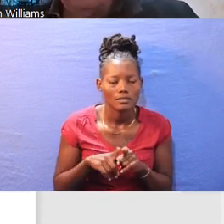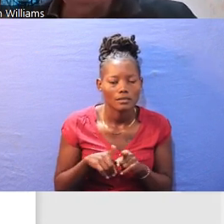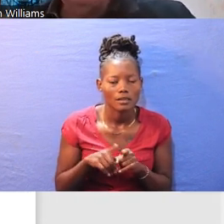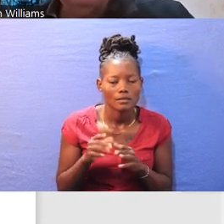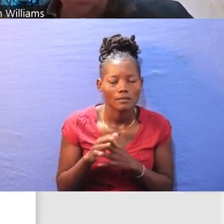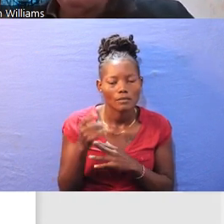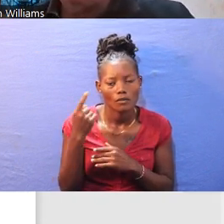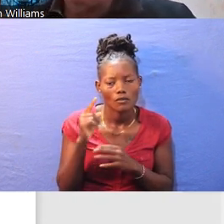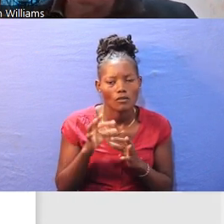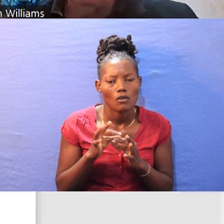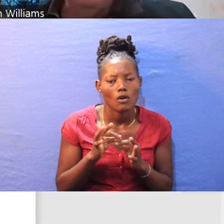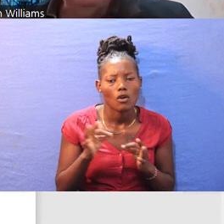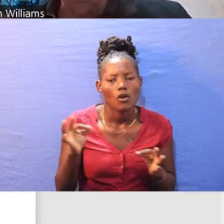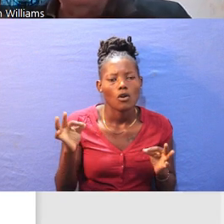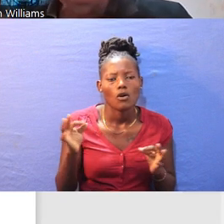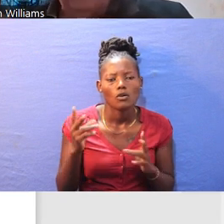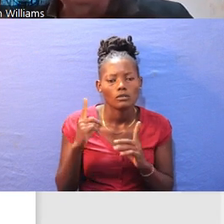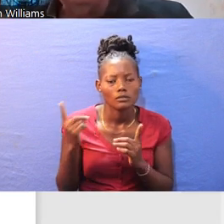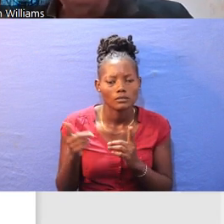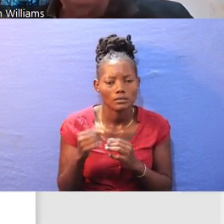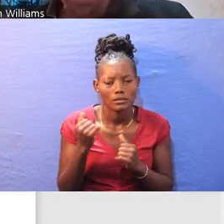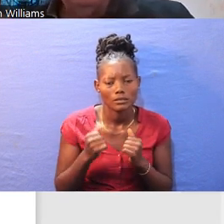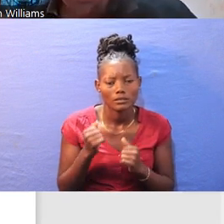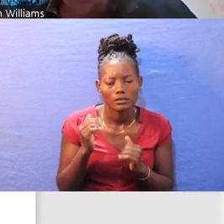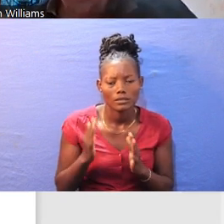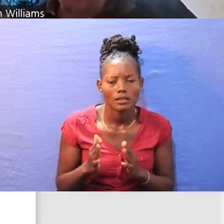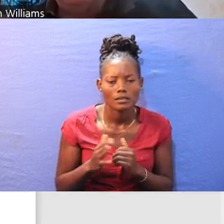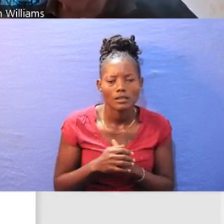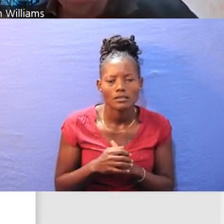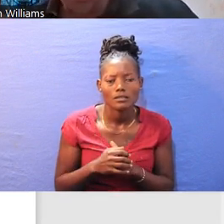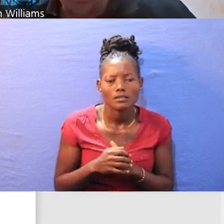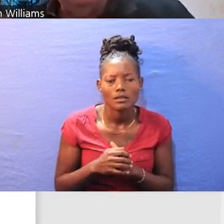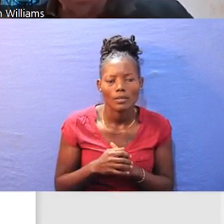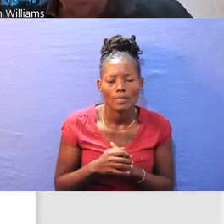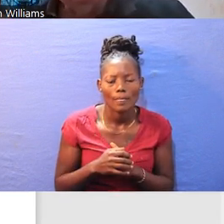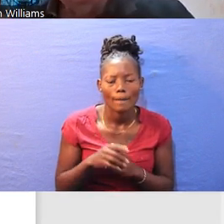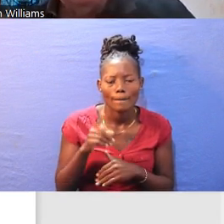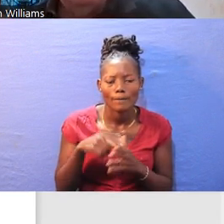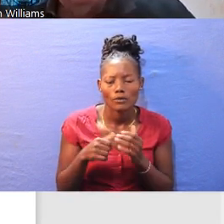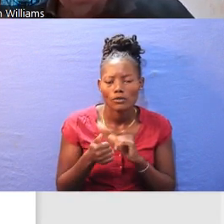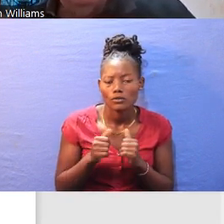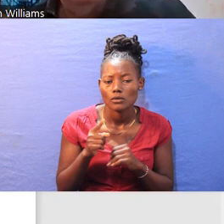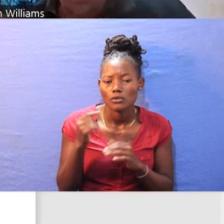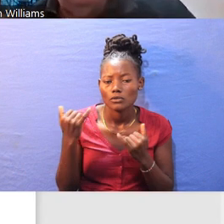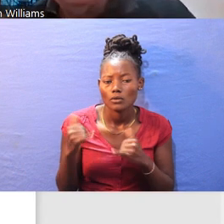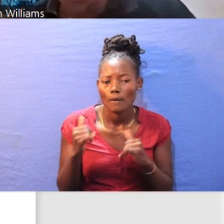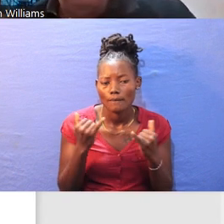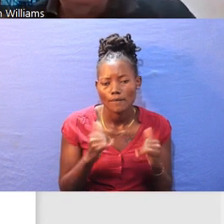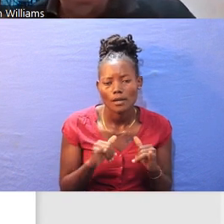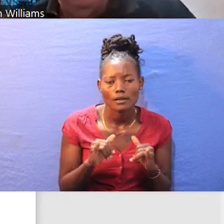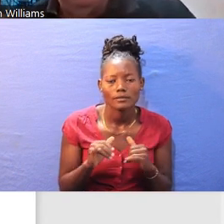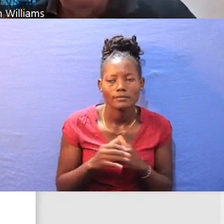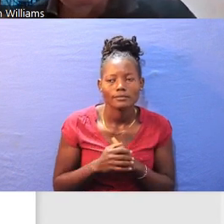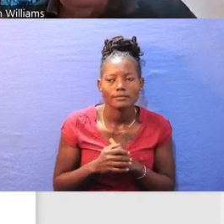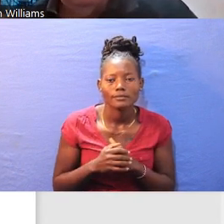So yes, it can, even for really long distance runners. But the rationale is this, that whatever sport